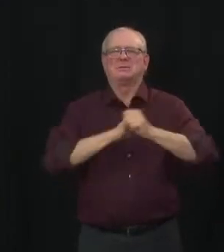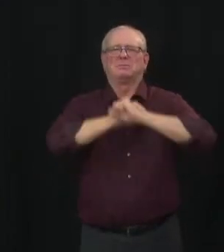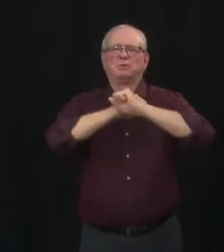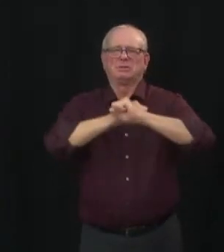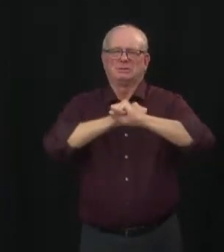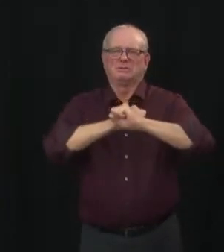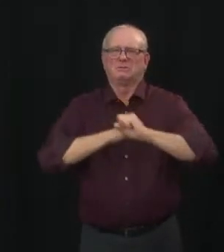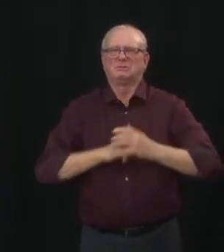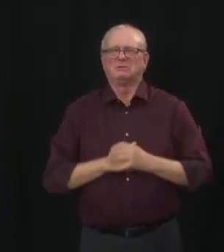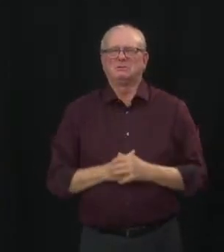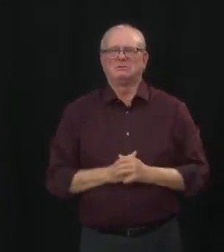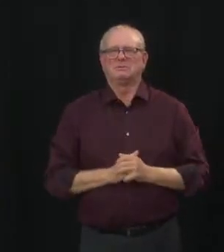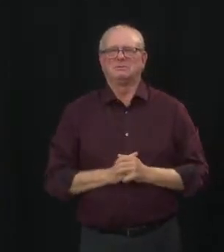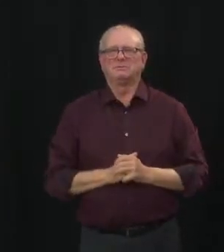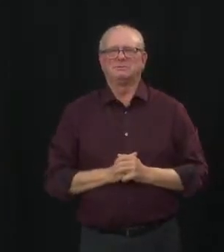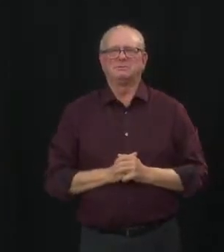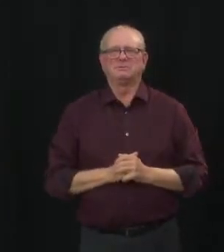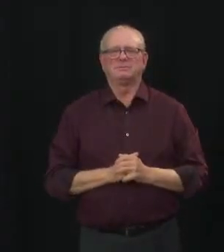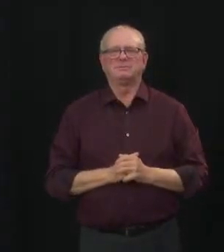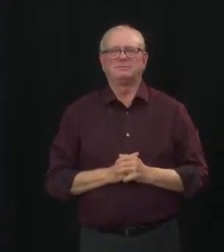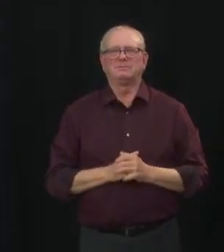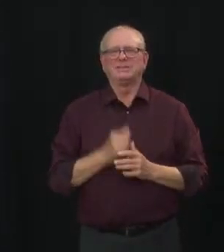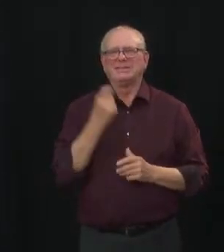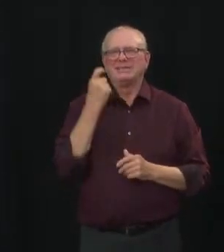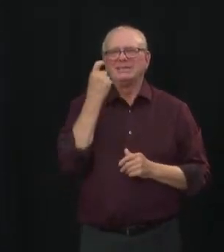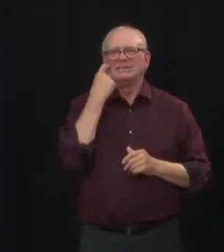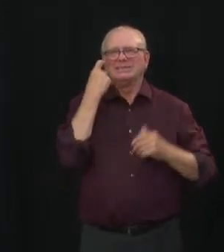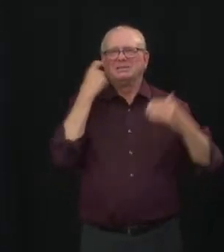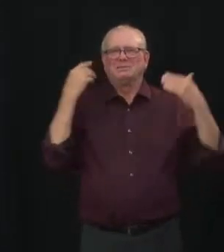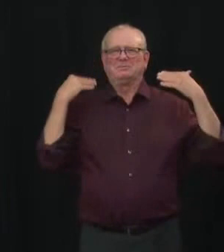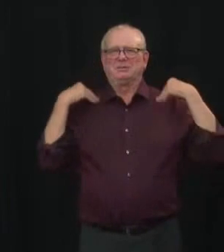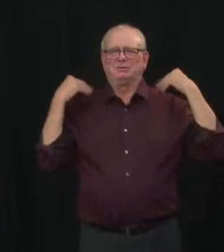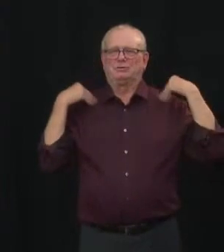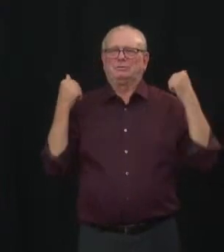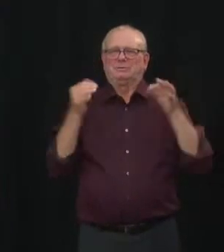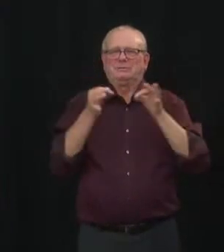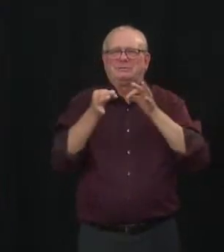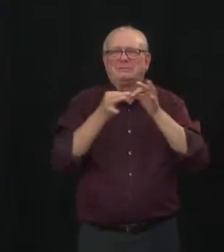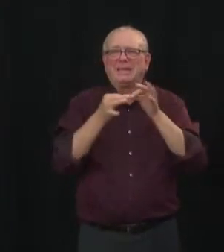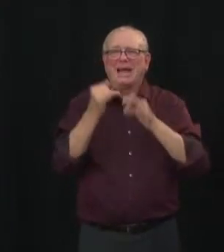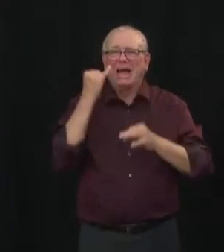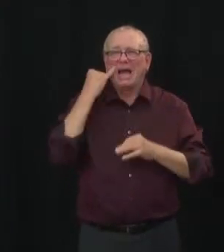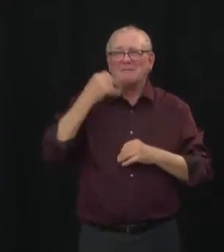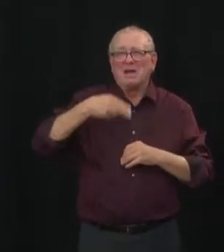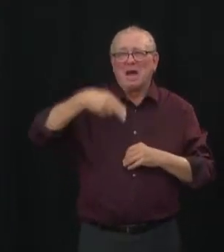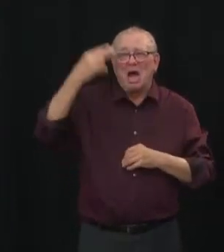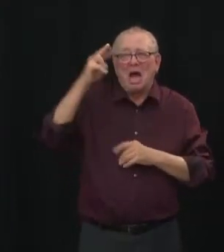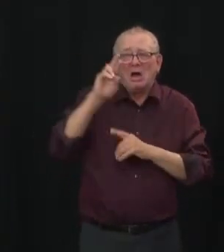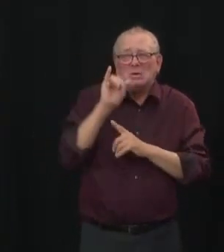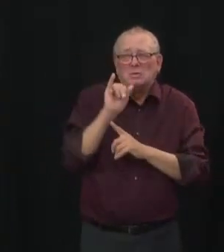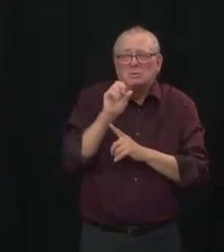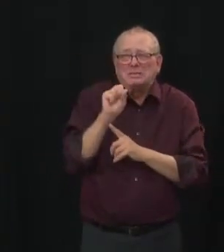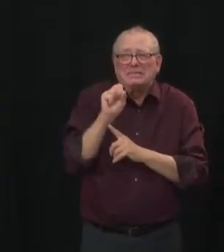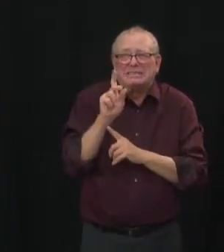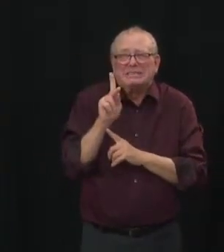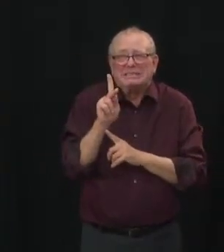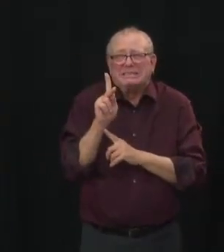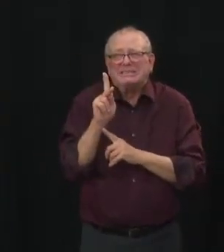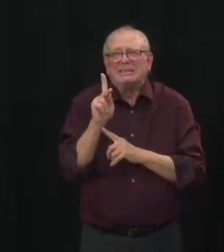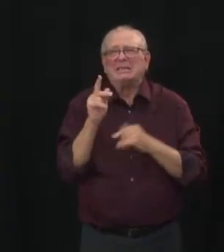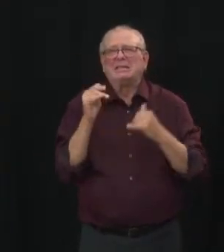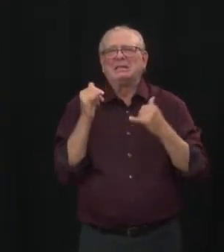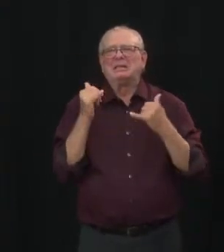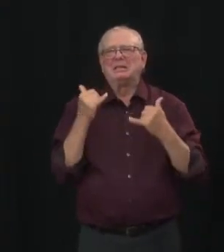In addition, as the Minister mentioned, those with the most significant risk factors for severe outcomes are now able to book